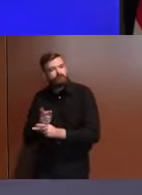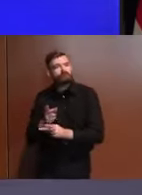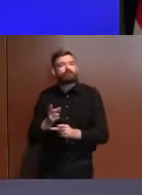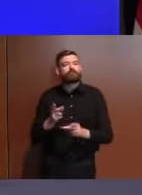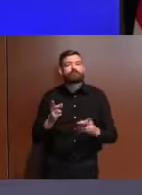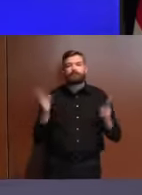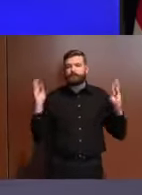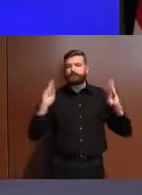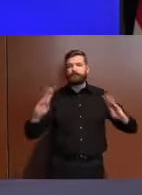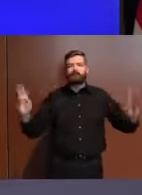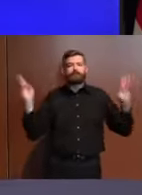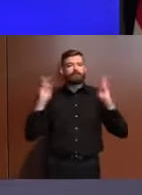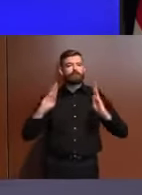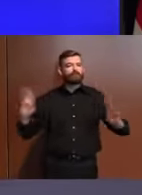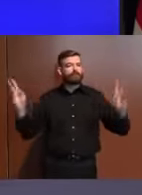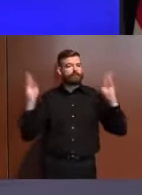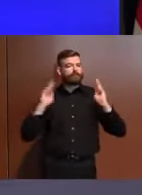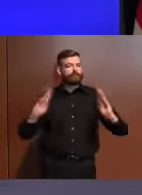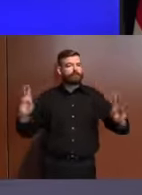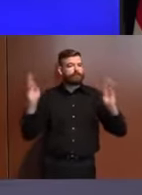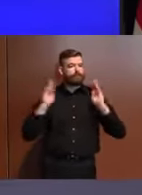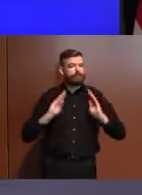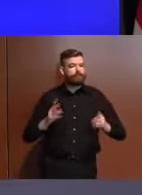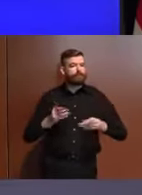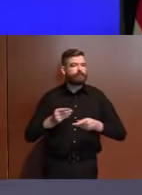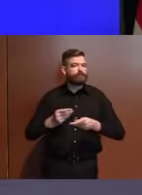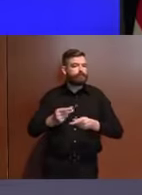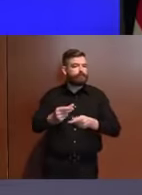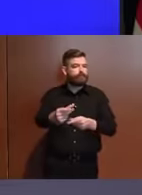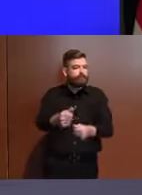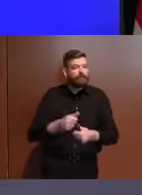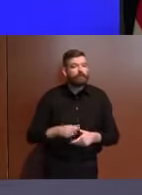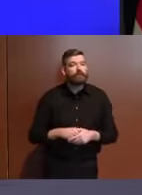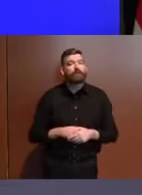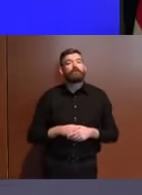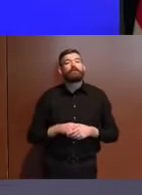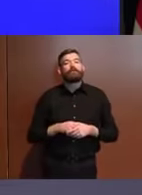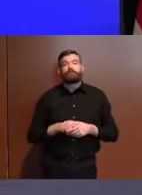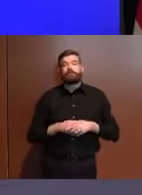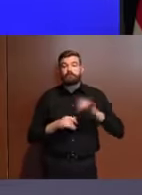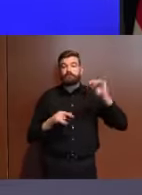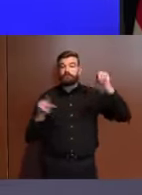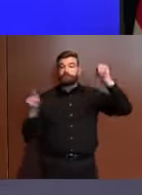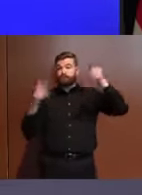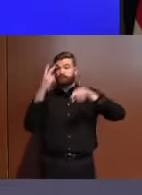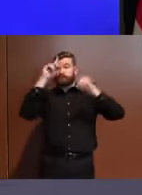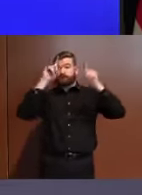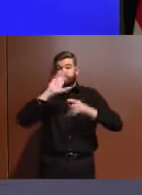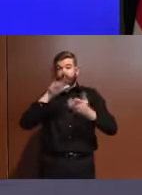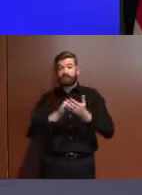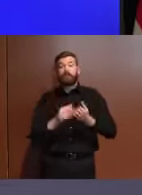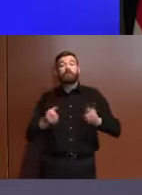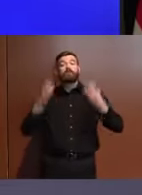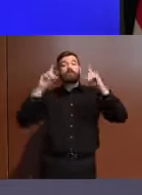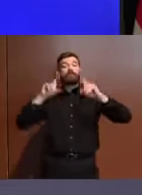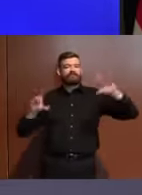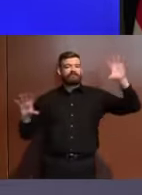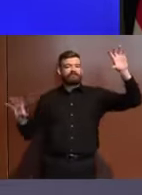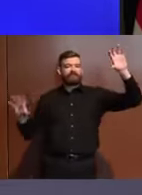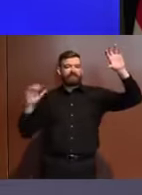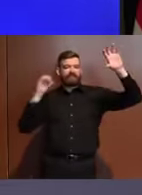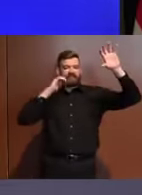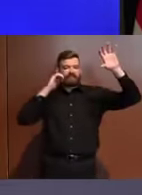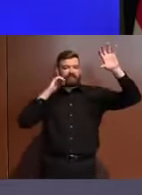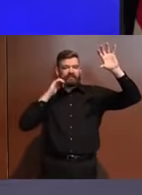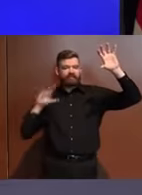be at about 500 tests per day. That's basically going one day off, one day on, being smarter about manpower,